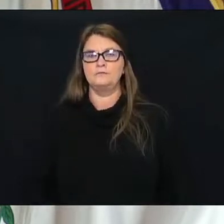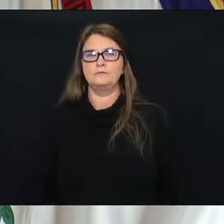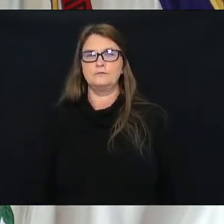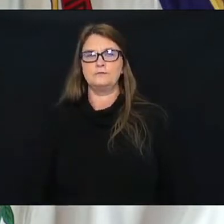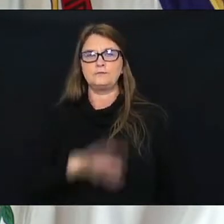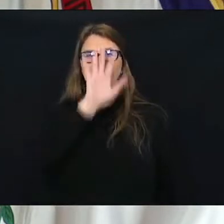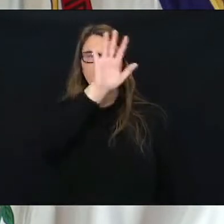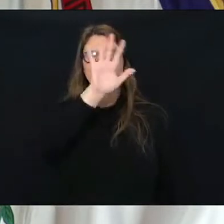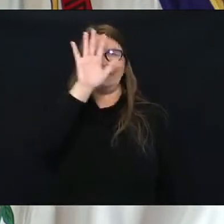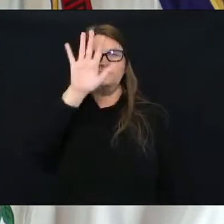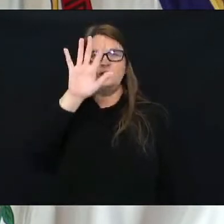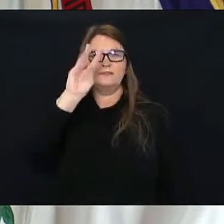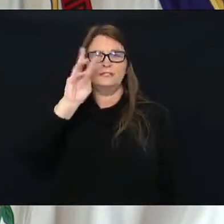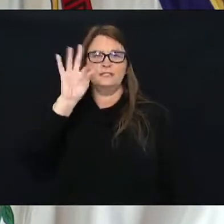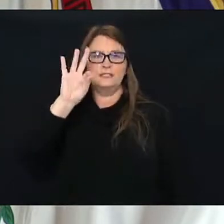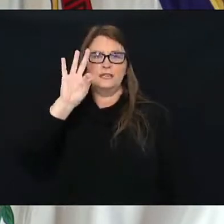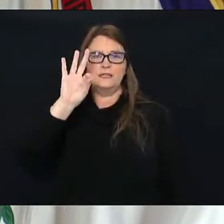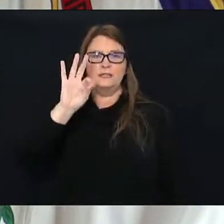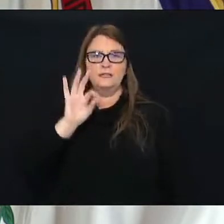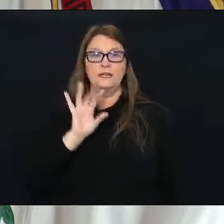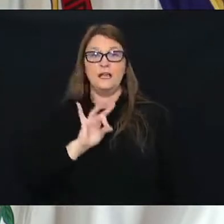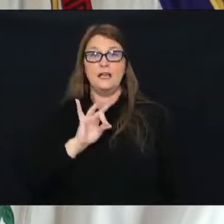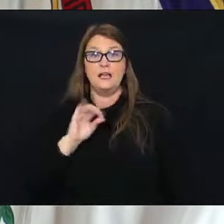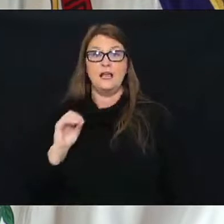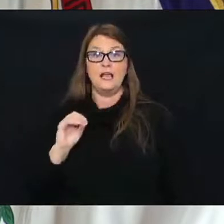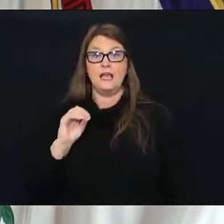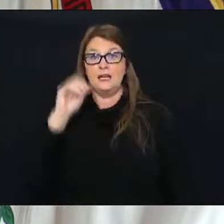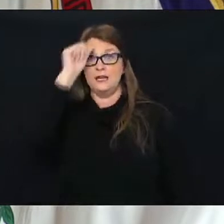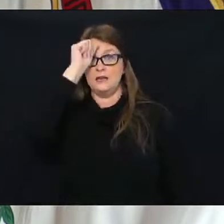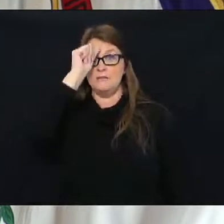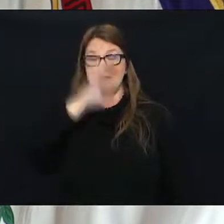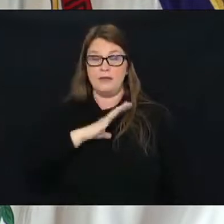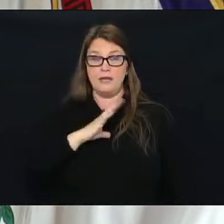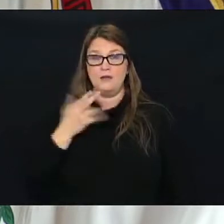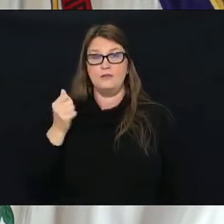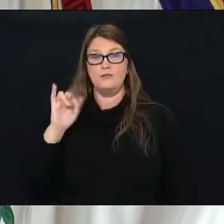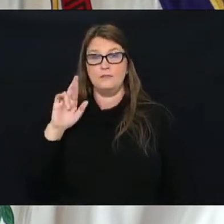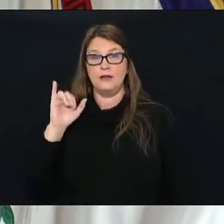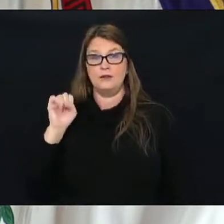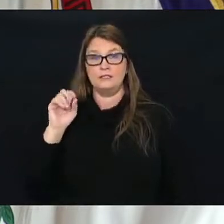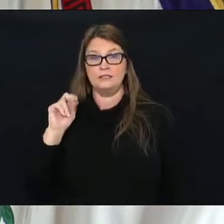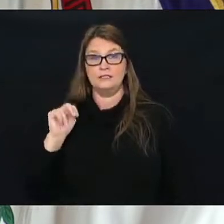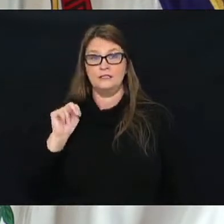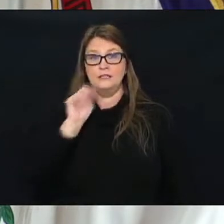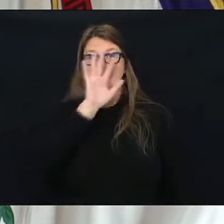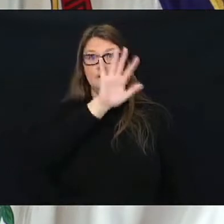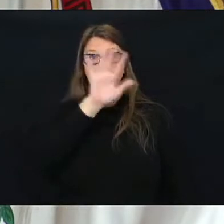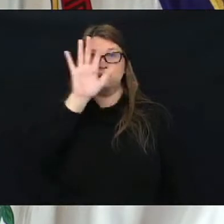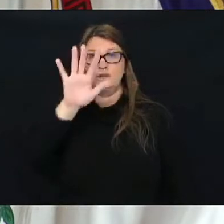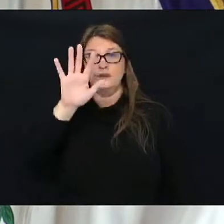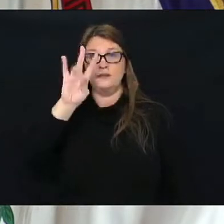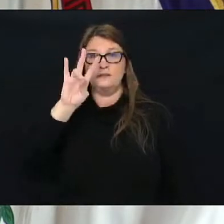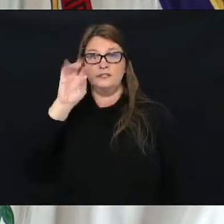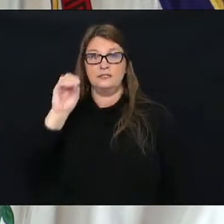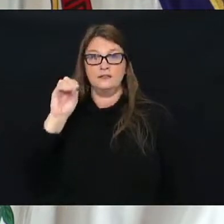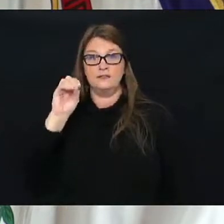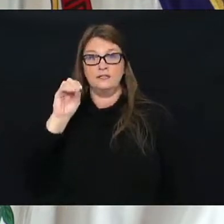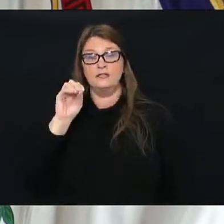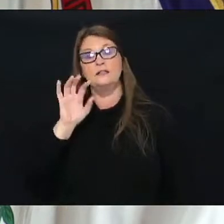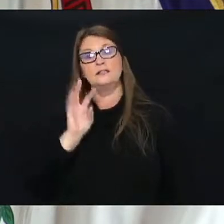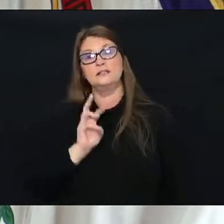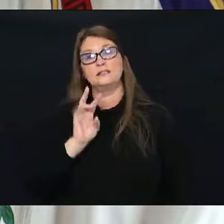The 5,569th death is an 80-year-old male from Harrison County. The 5,570th death